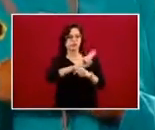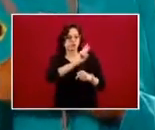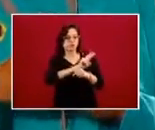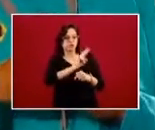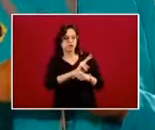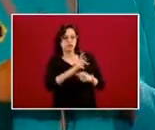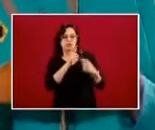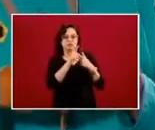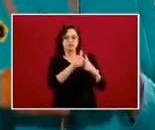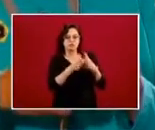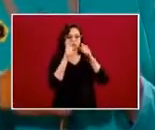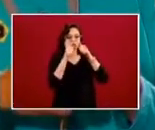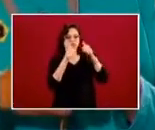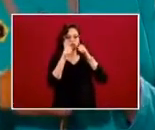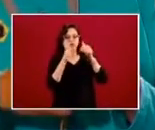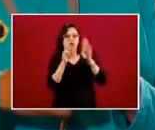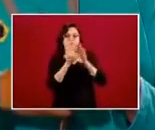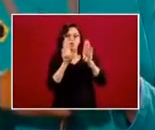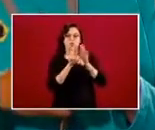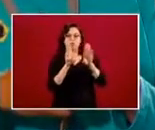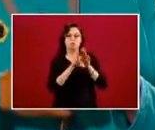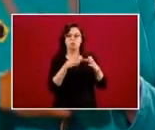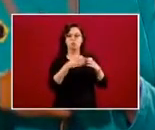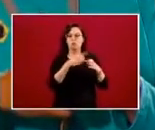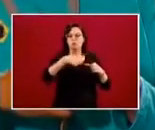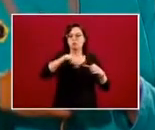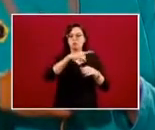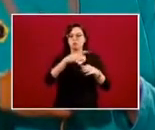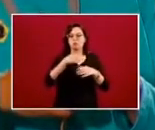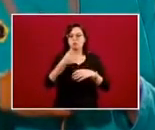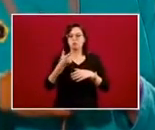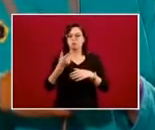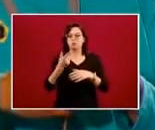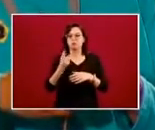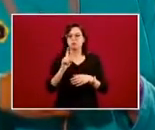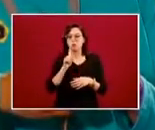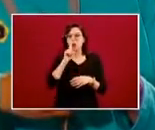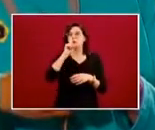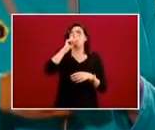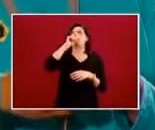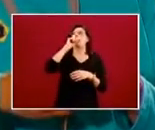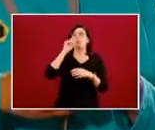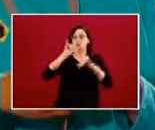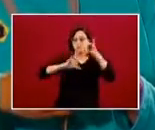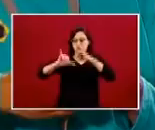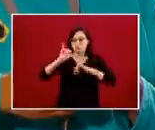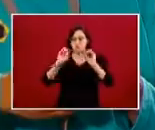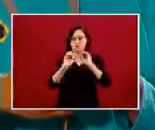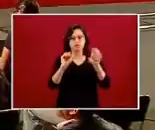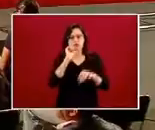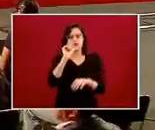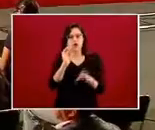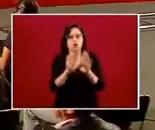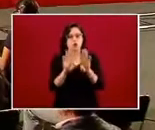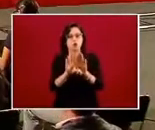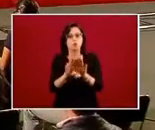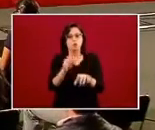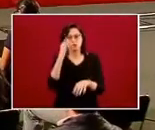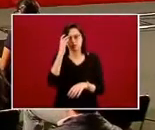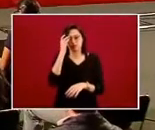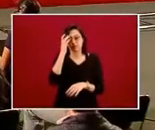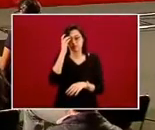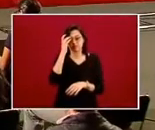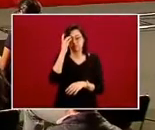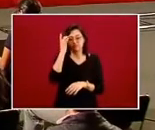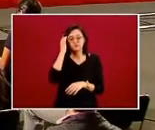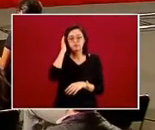Yeah, sorry. What is the I'm sorry. What is the monitoring that is being implemented on the mild